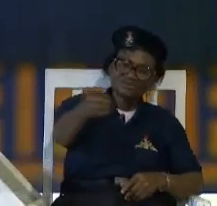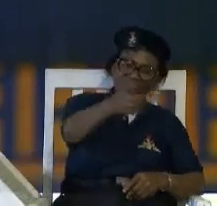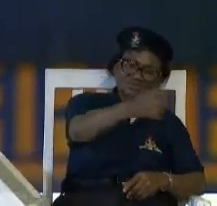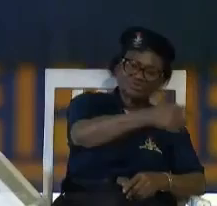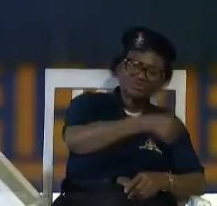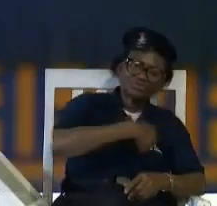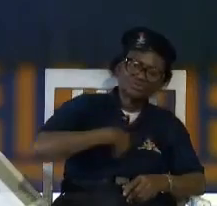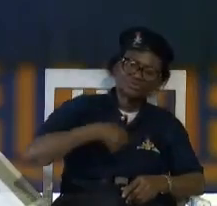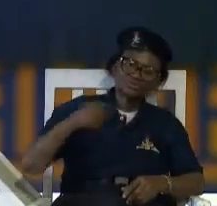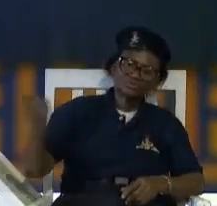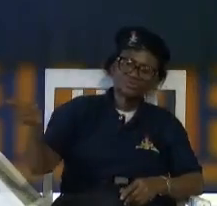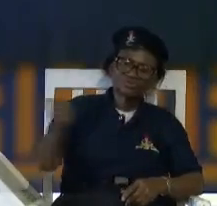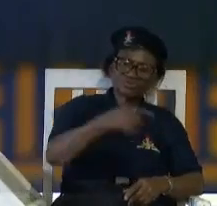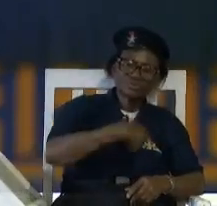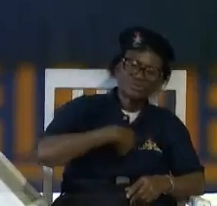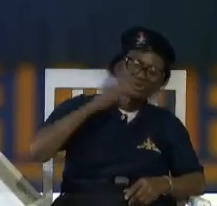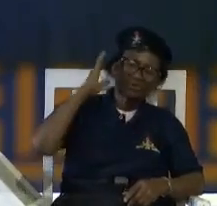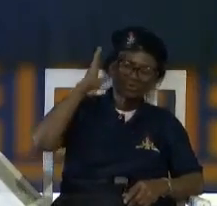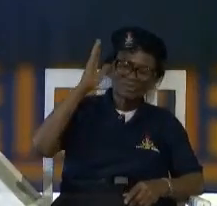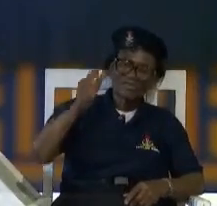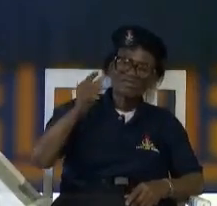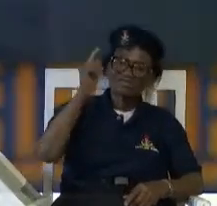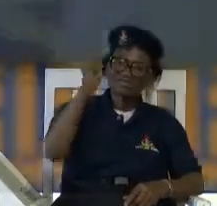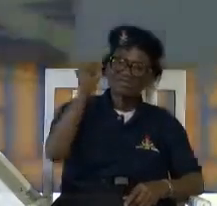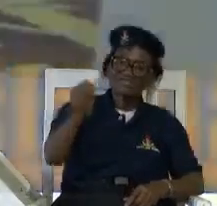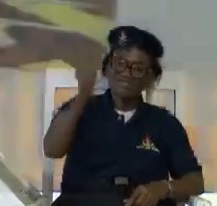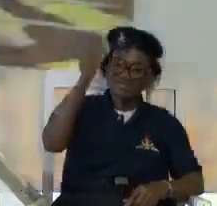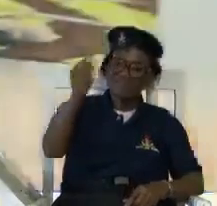you will testify of tonight.